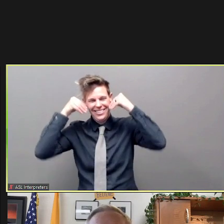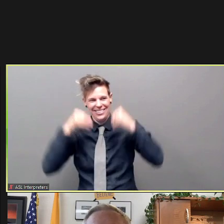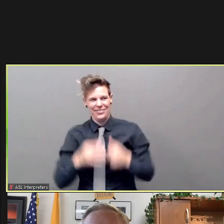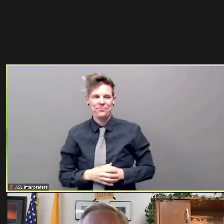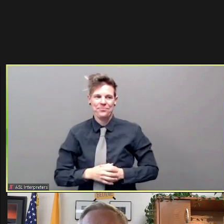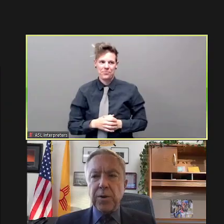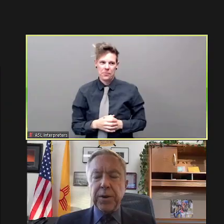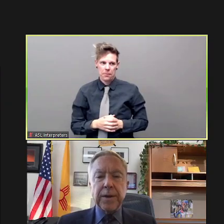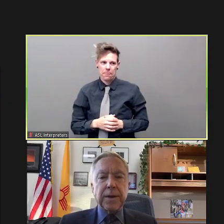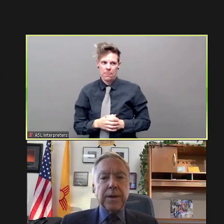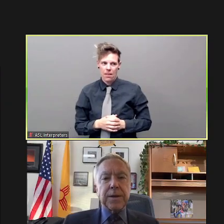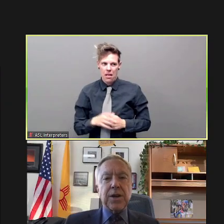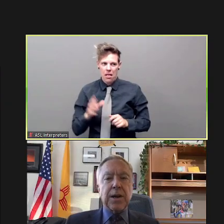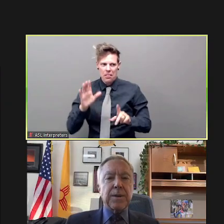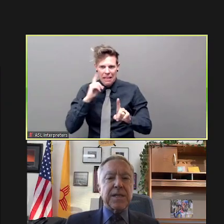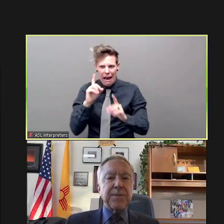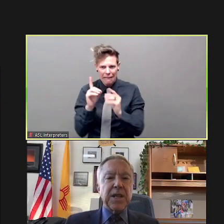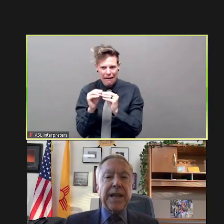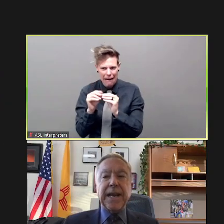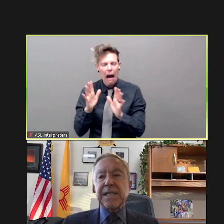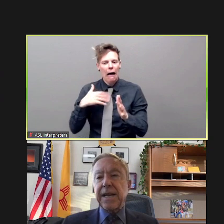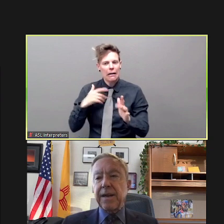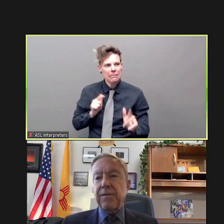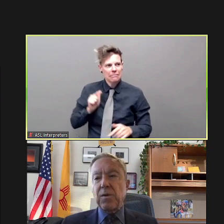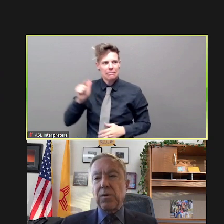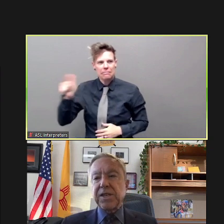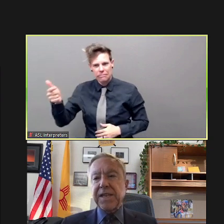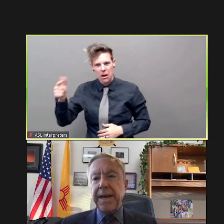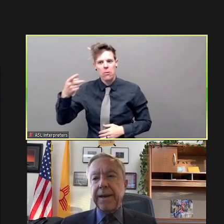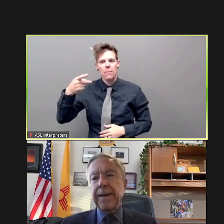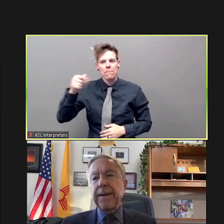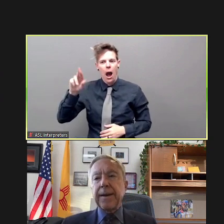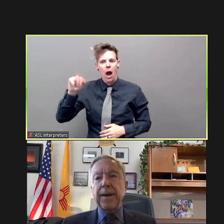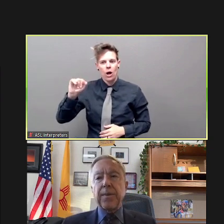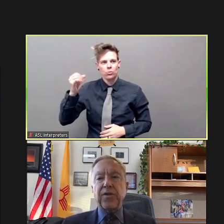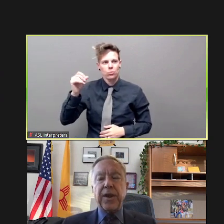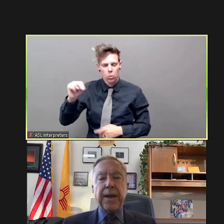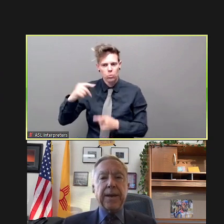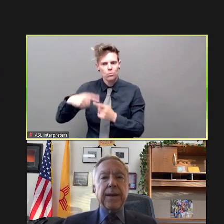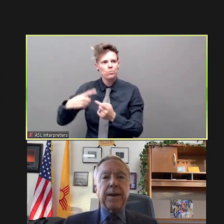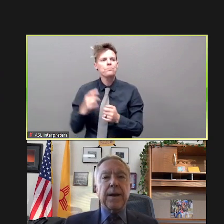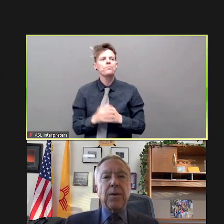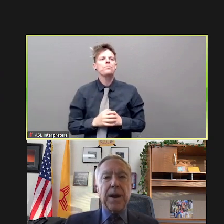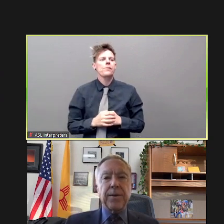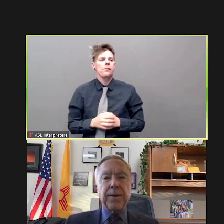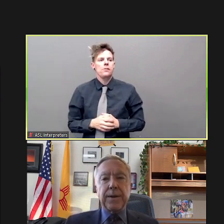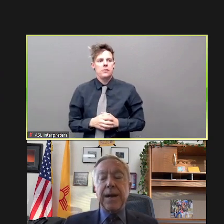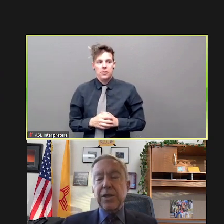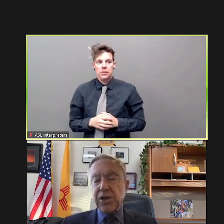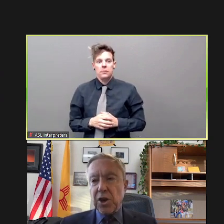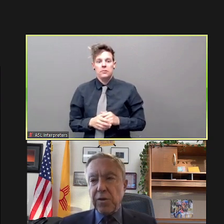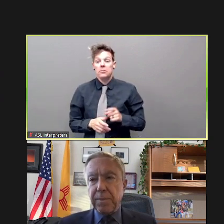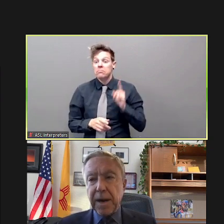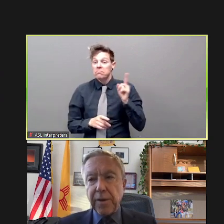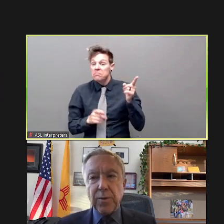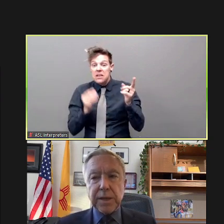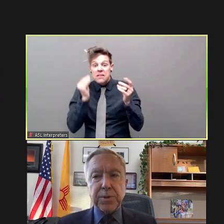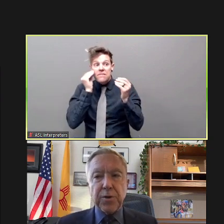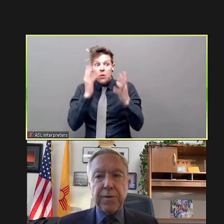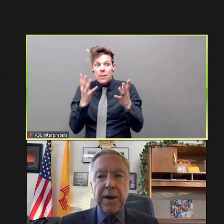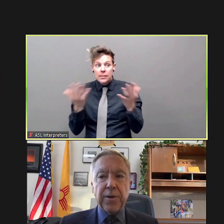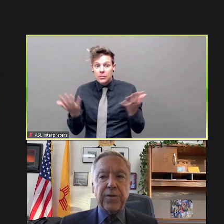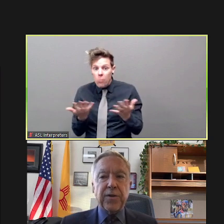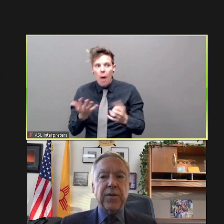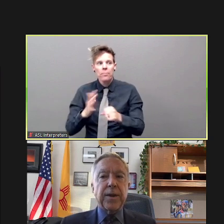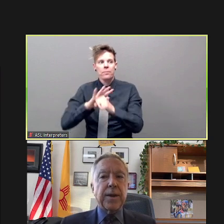to Laura Parahone to talk about some of the latest data of what we're seeing in the state around not just COVID, but other